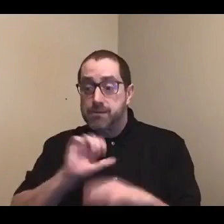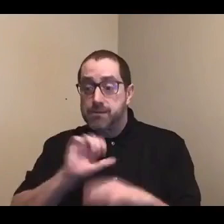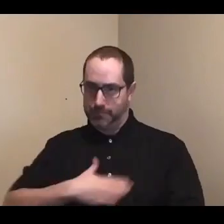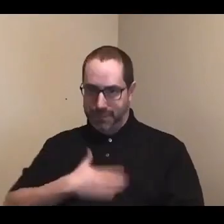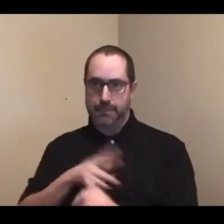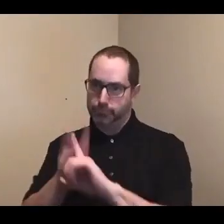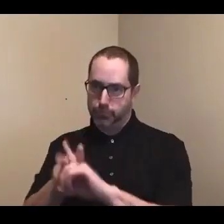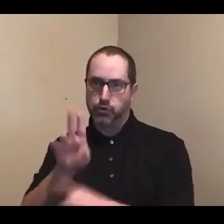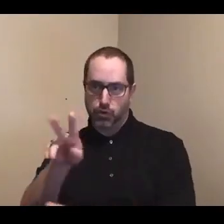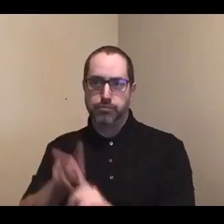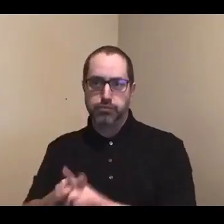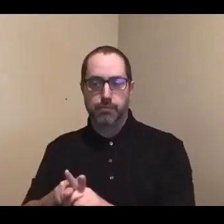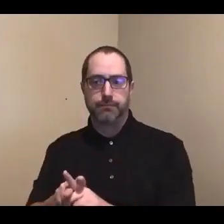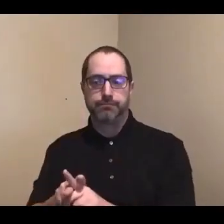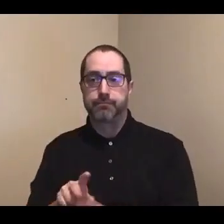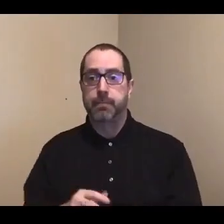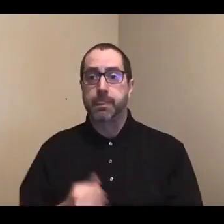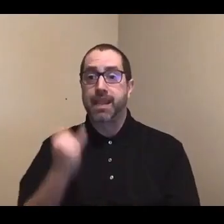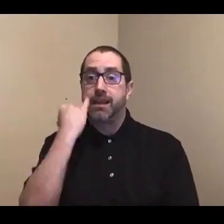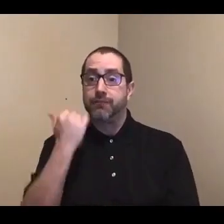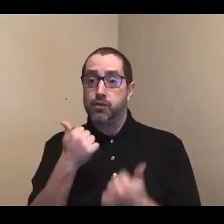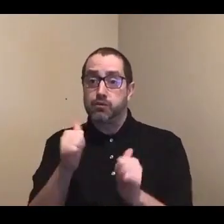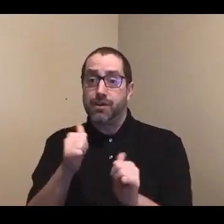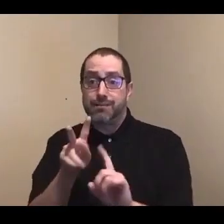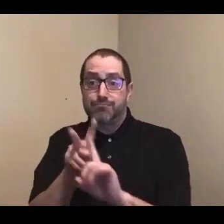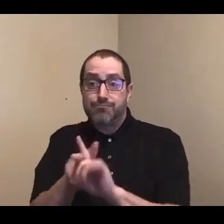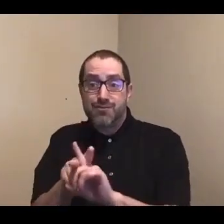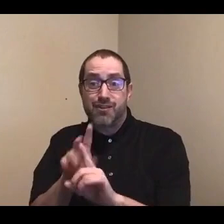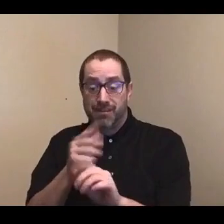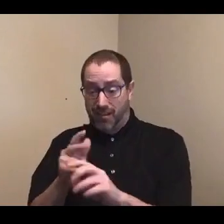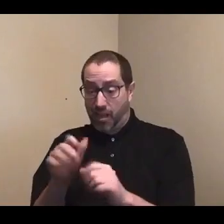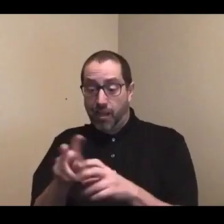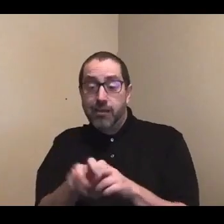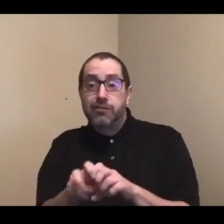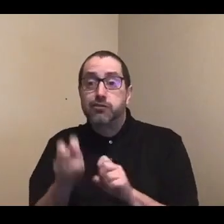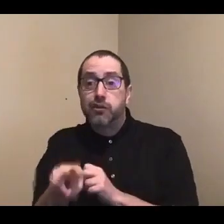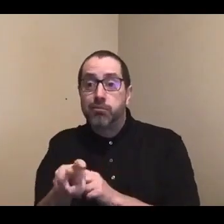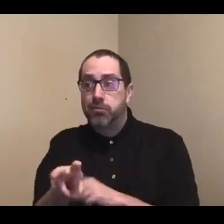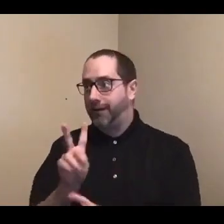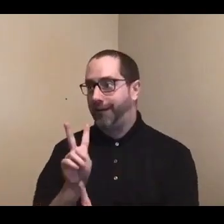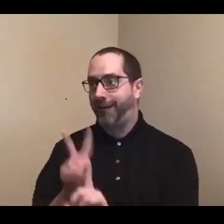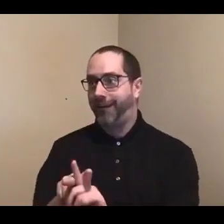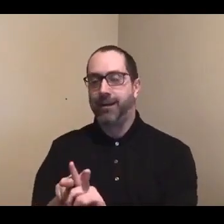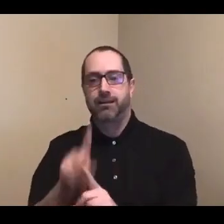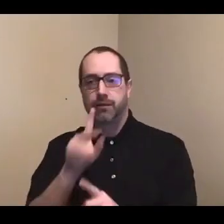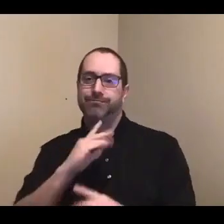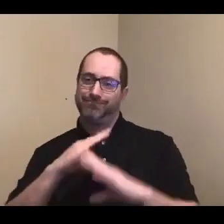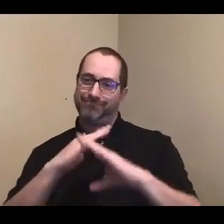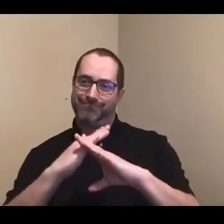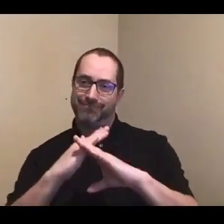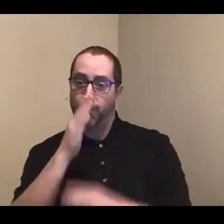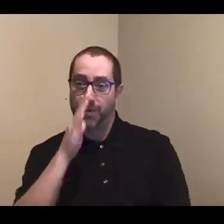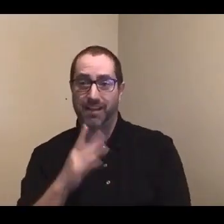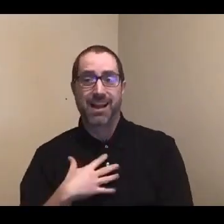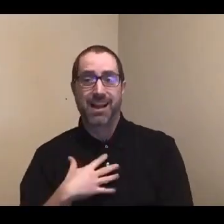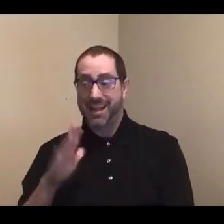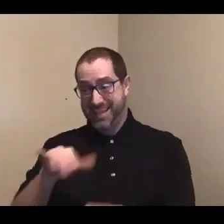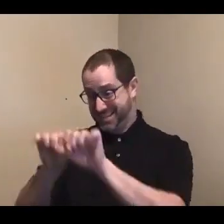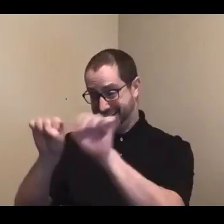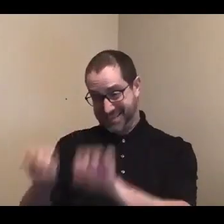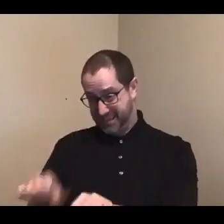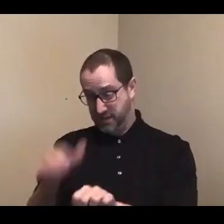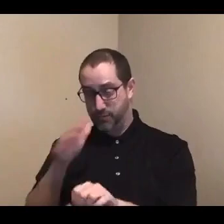If you do try to book an appointment outside of your age group, you will not be allowed to, and you will tie up the system and slow